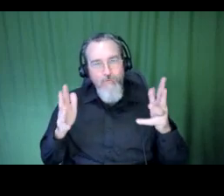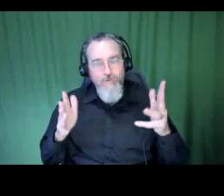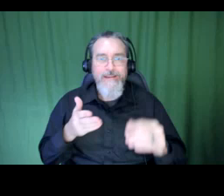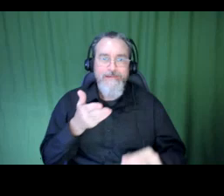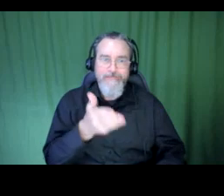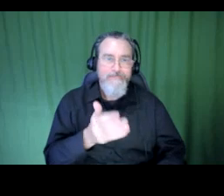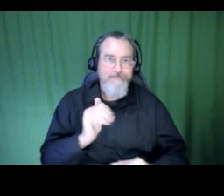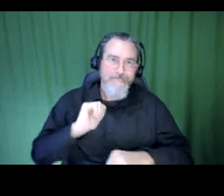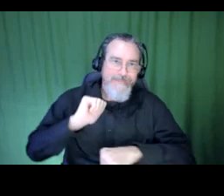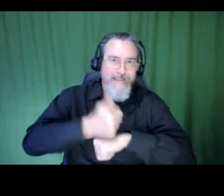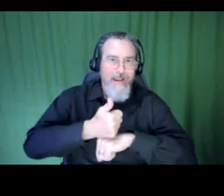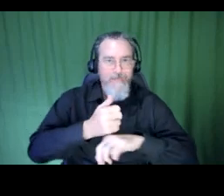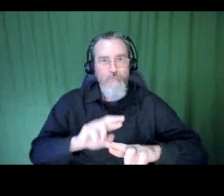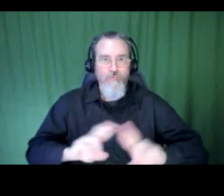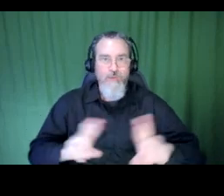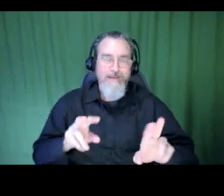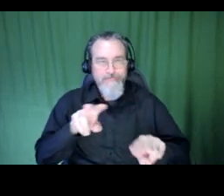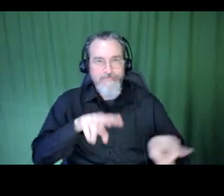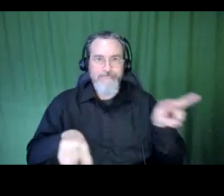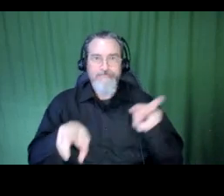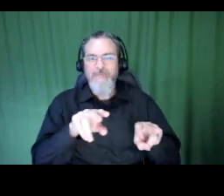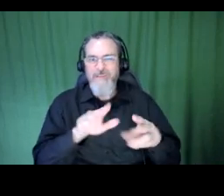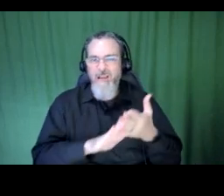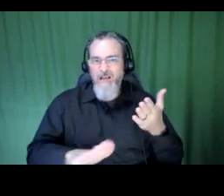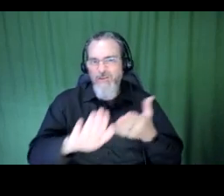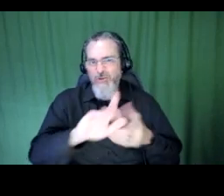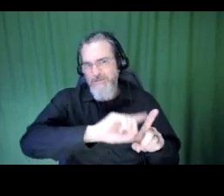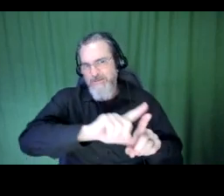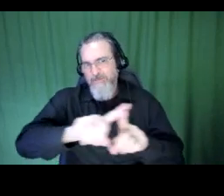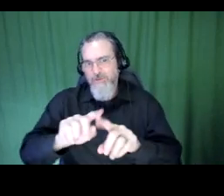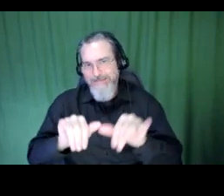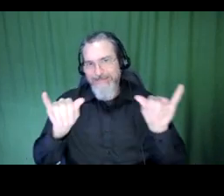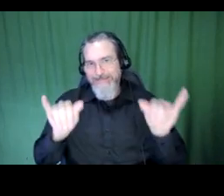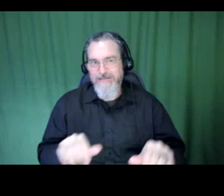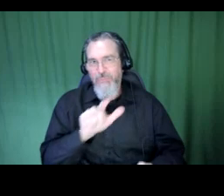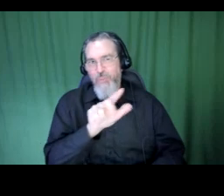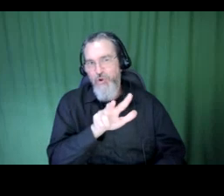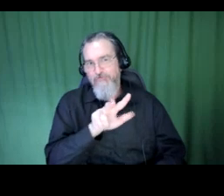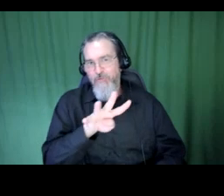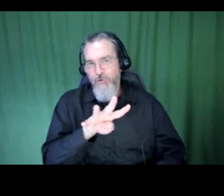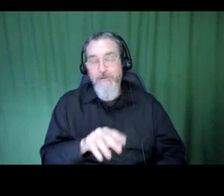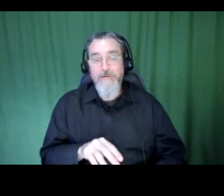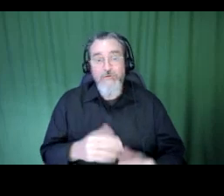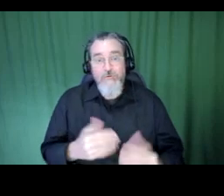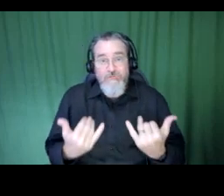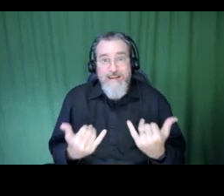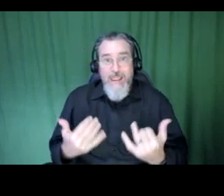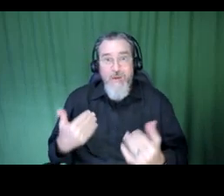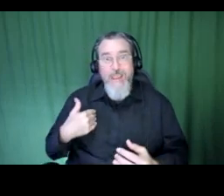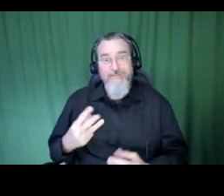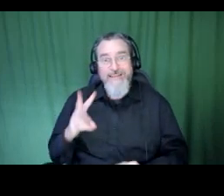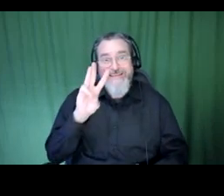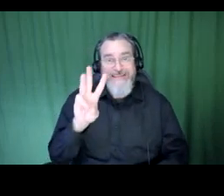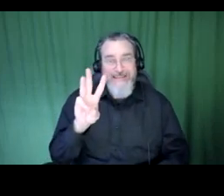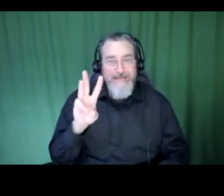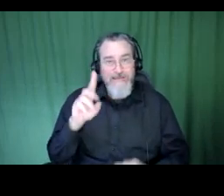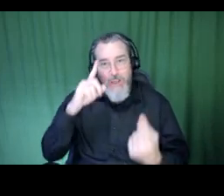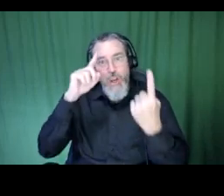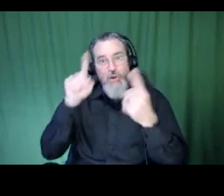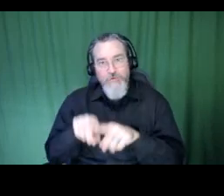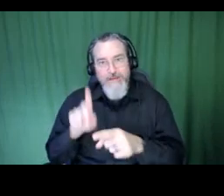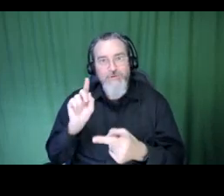college system. We have the 6 colleges that have committed to do this work, as well as the 5 tribes that are